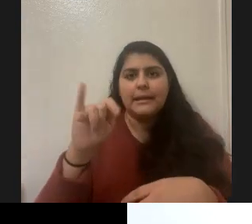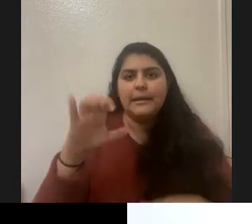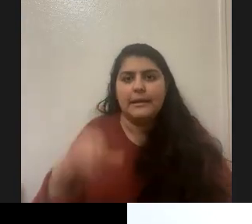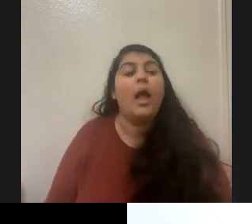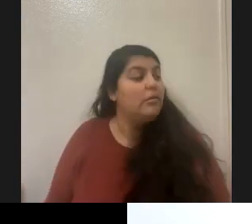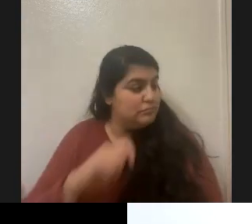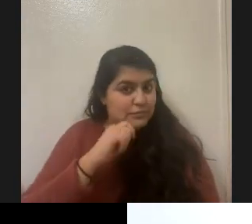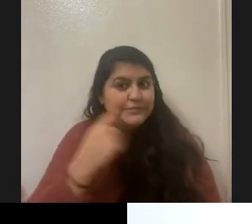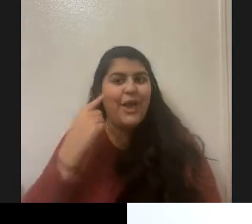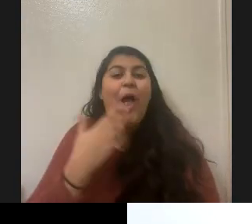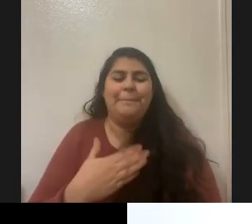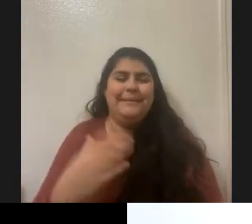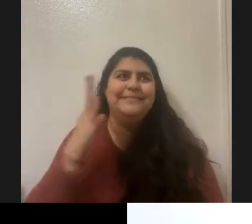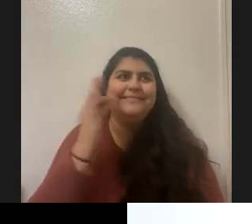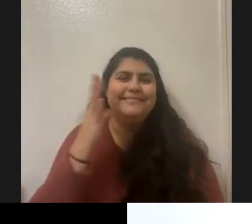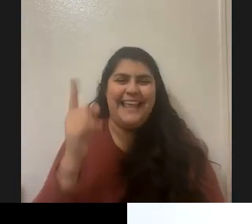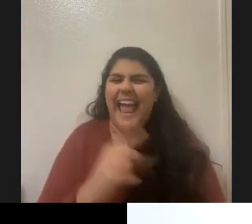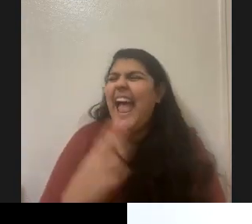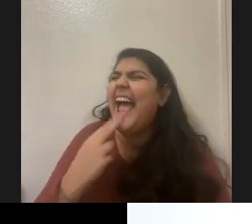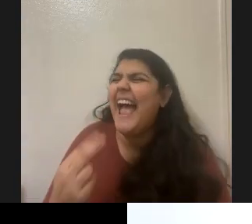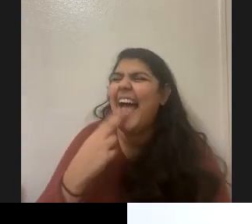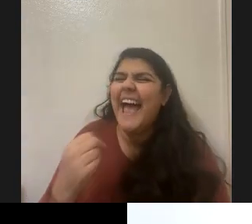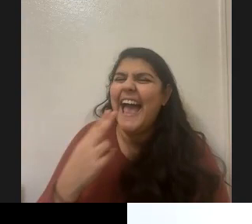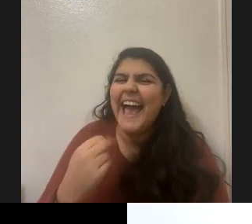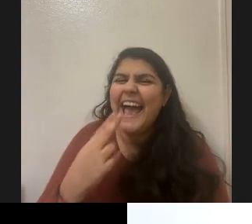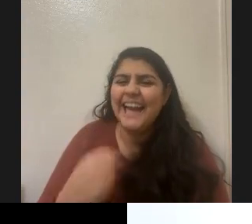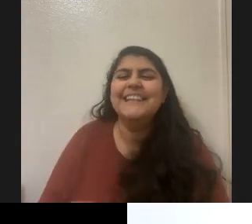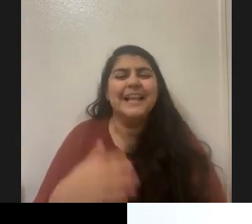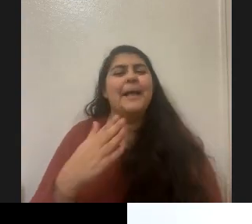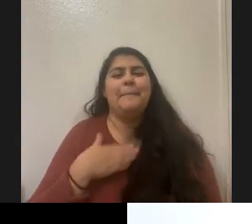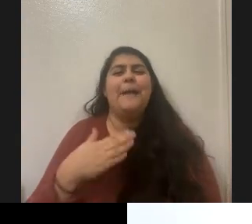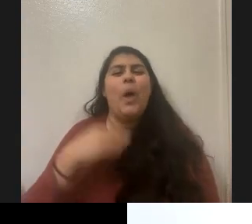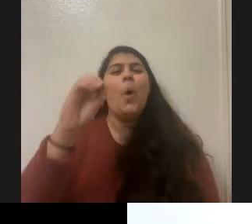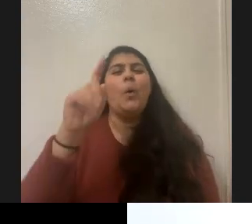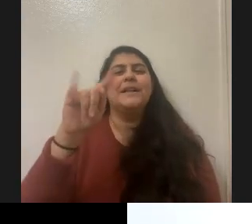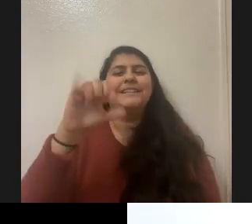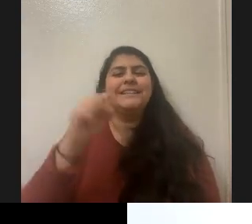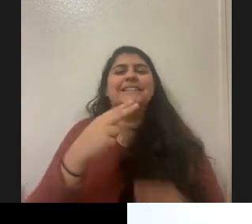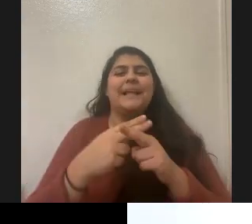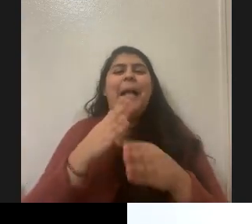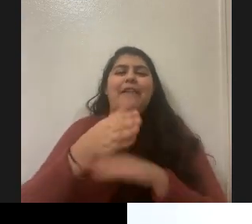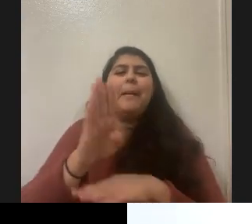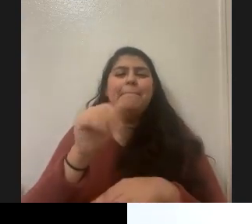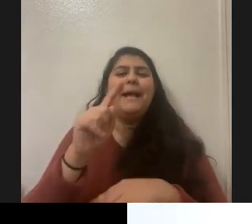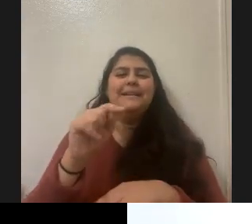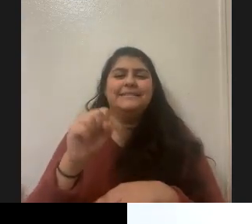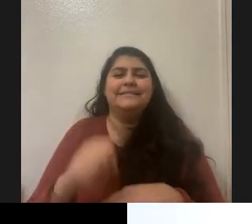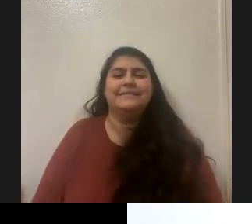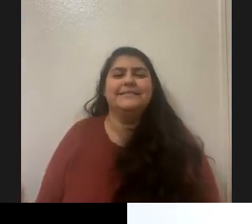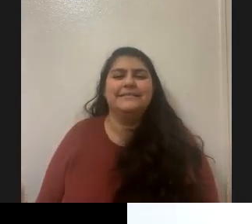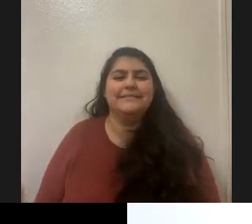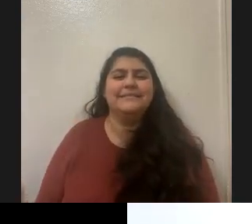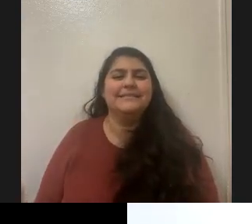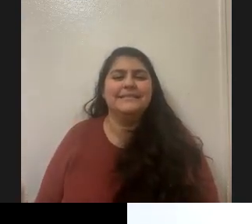Sounds good. Oh, my cat. Oh, cat, so Man, cute. this is my Otis. She's named after bats. We're just gonna chuck